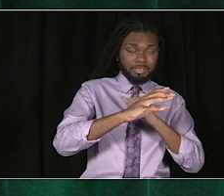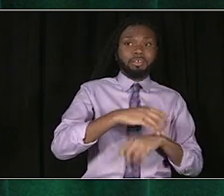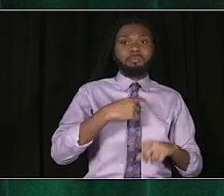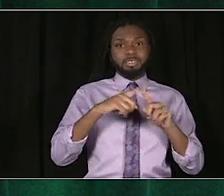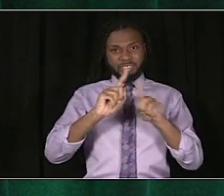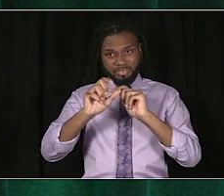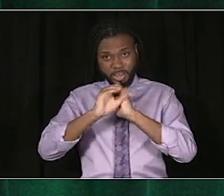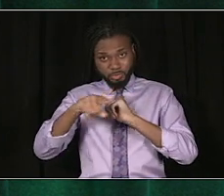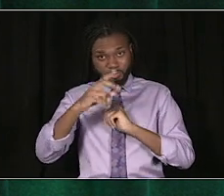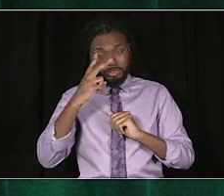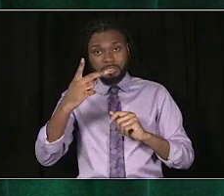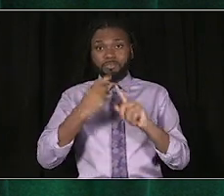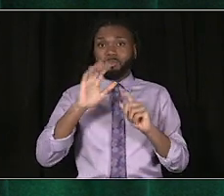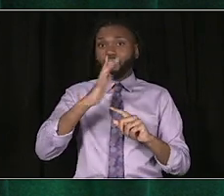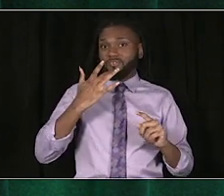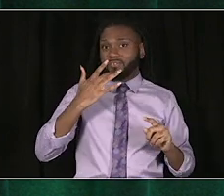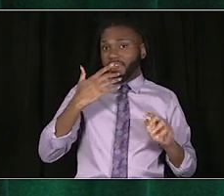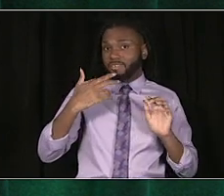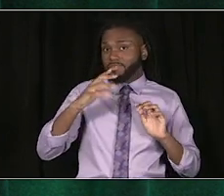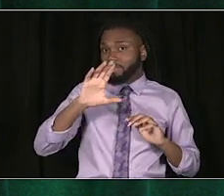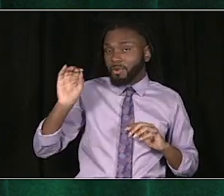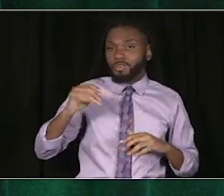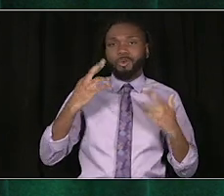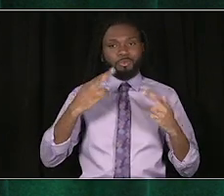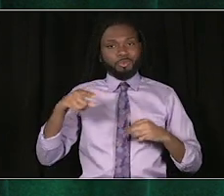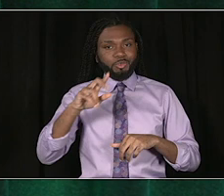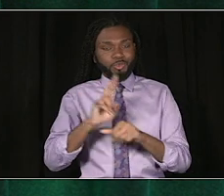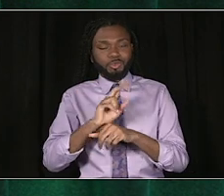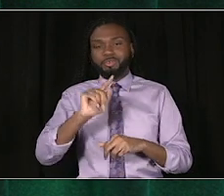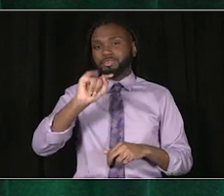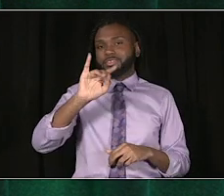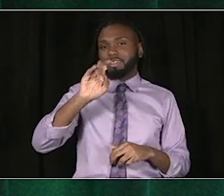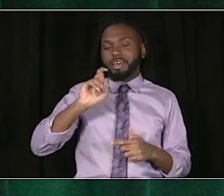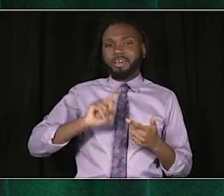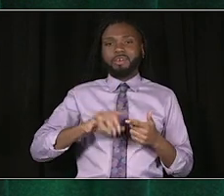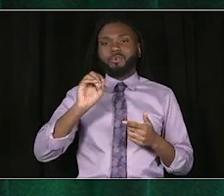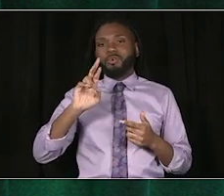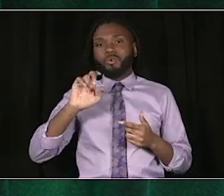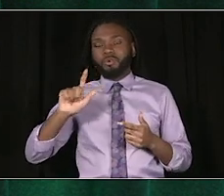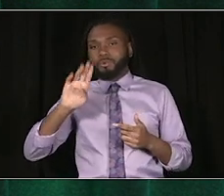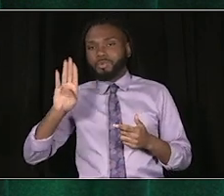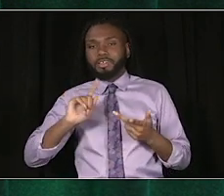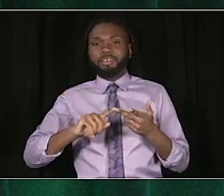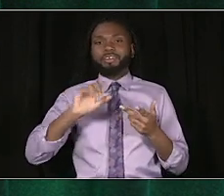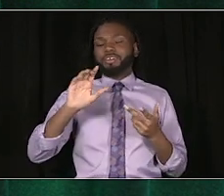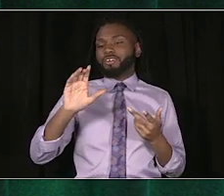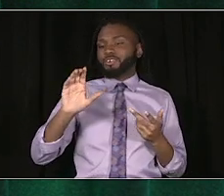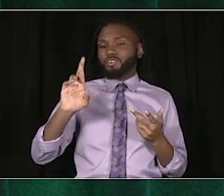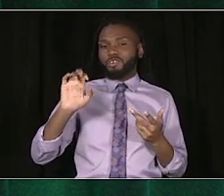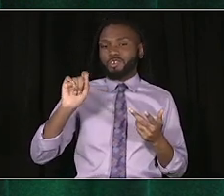ads that you see, your favorite brands, hopefully. You use Tide and Oral-B and Scope and Crest and all of